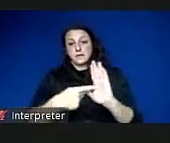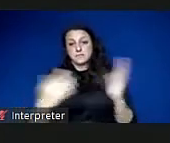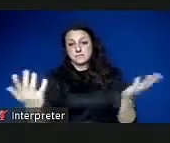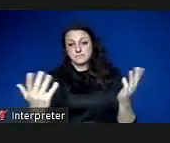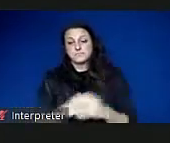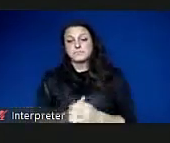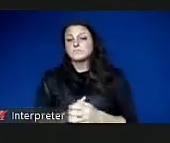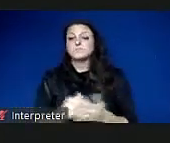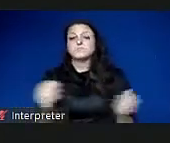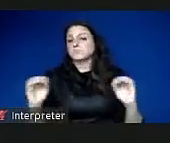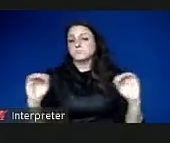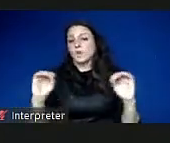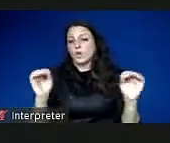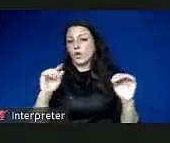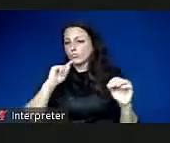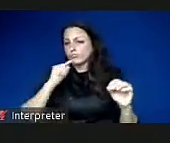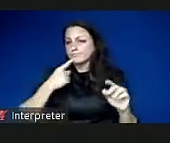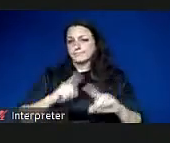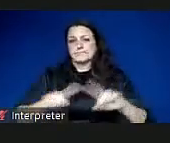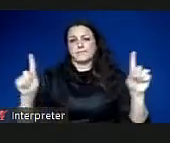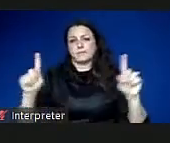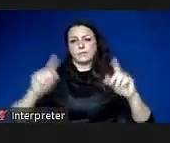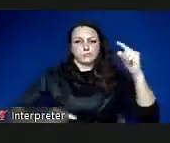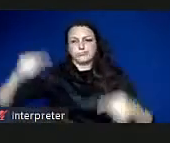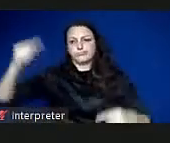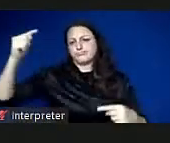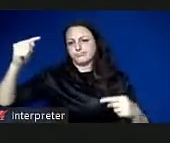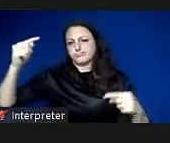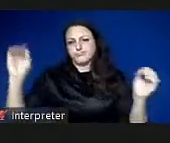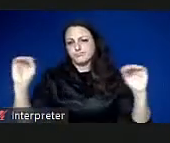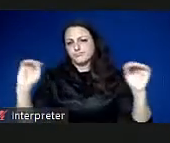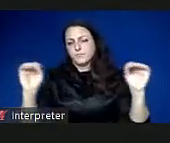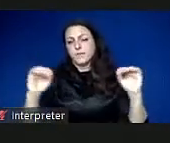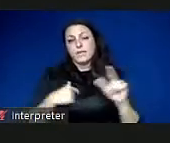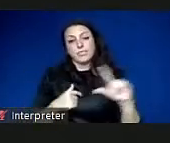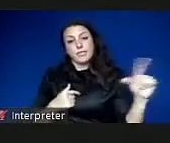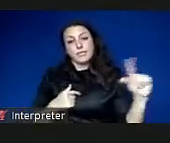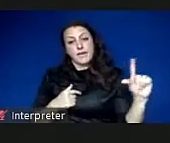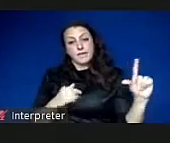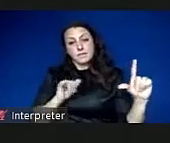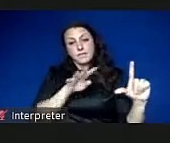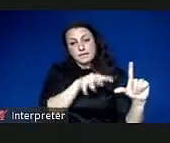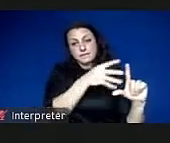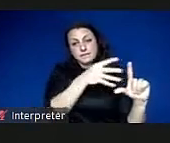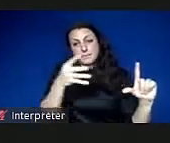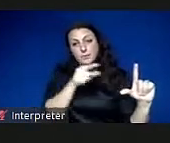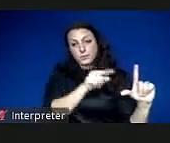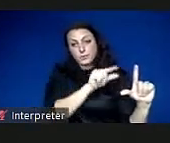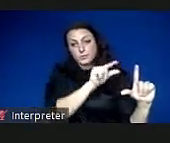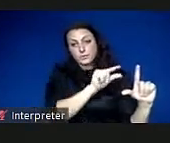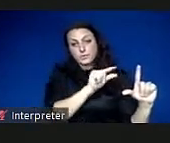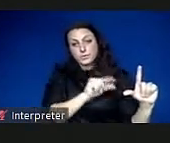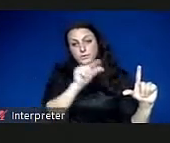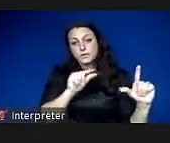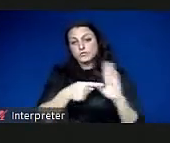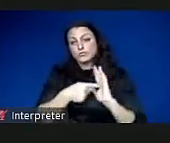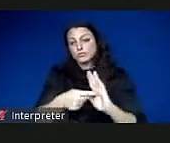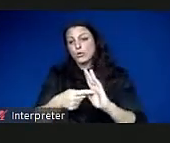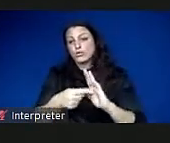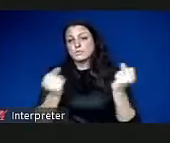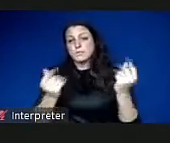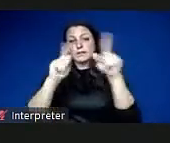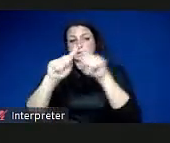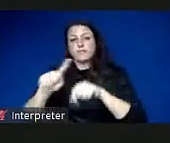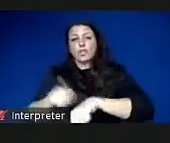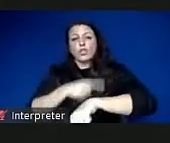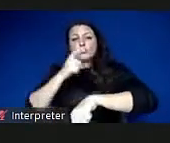did not see a substantial difference. So if you look at the left, that table shows you all types of long-term care facilities on the